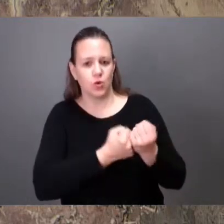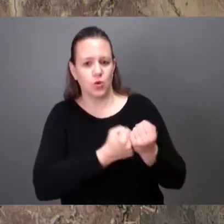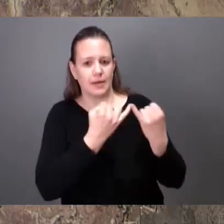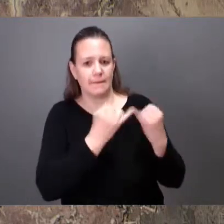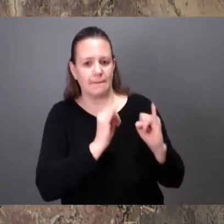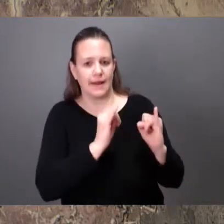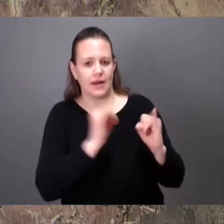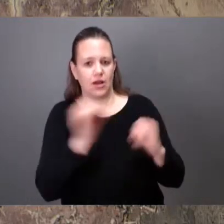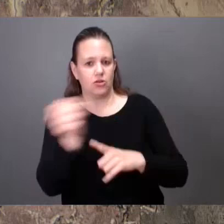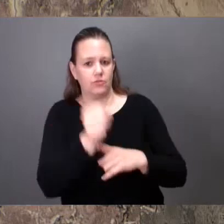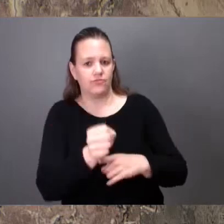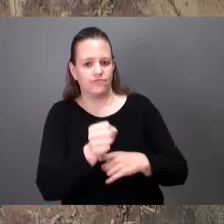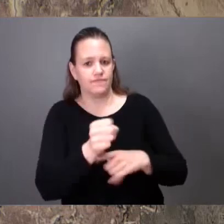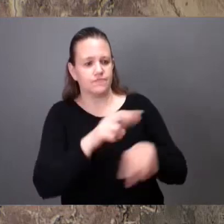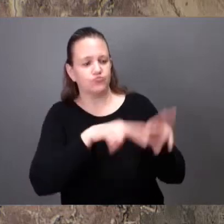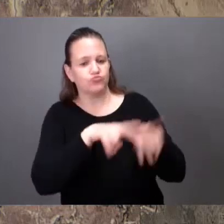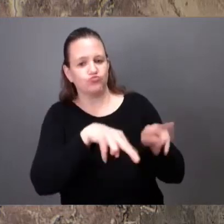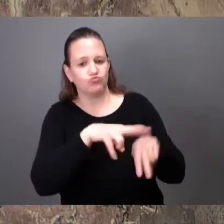Let the minister.